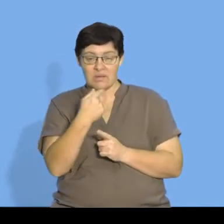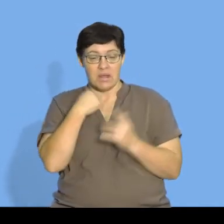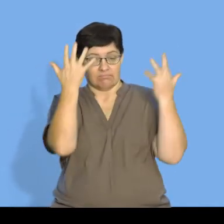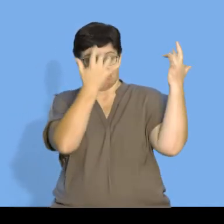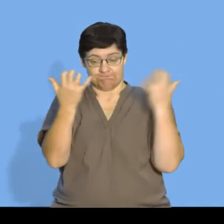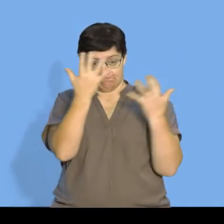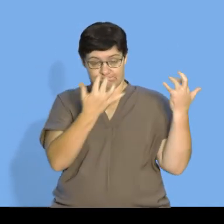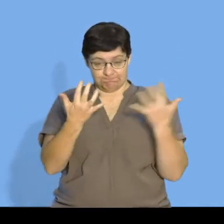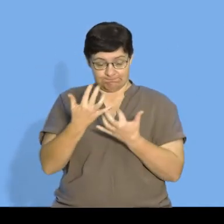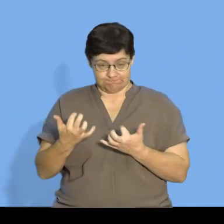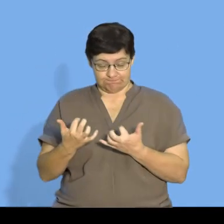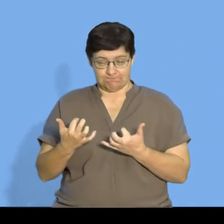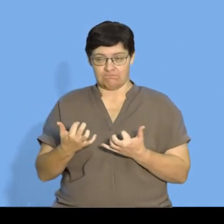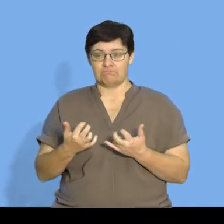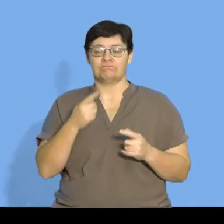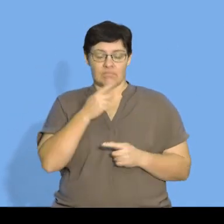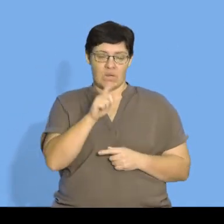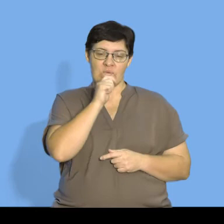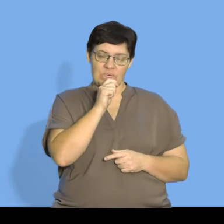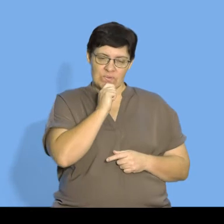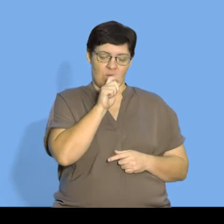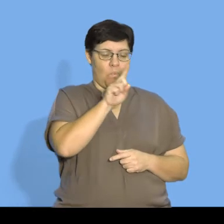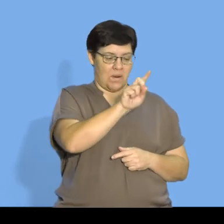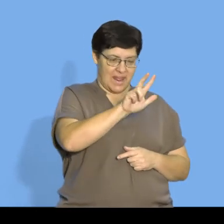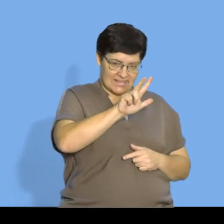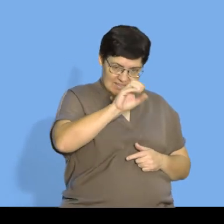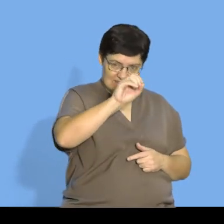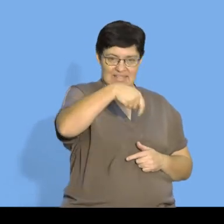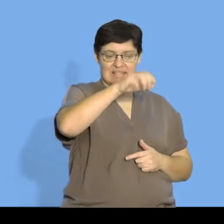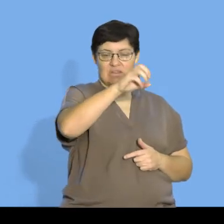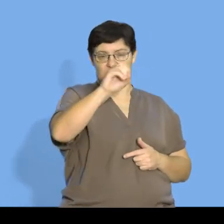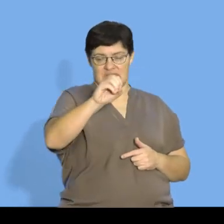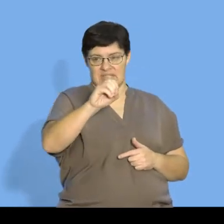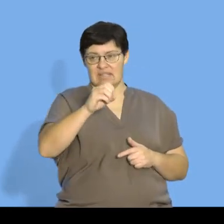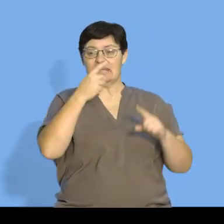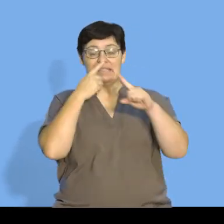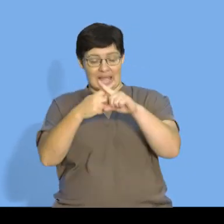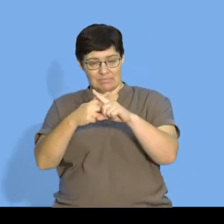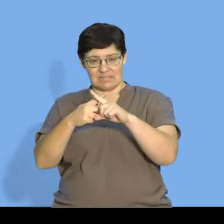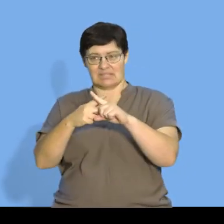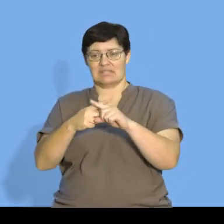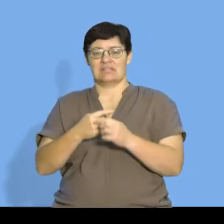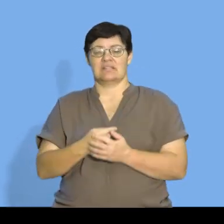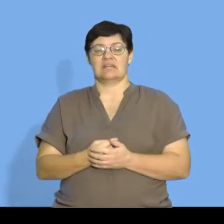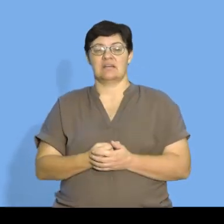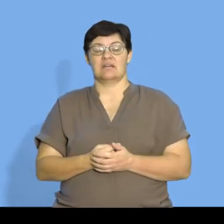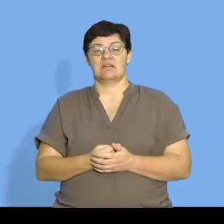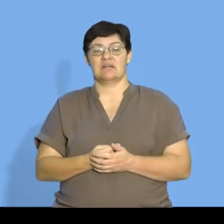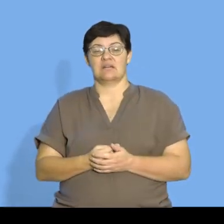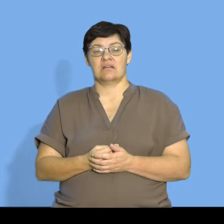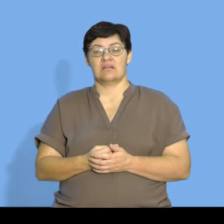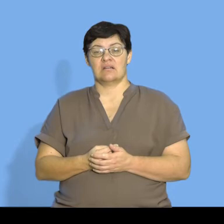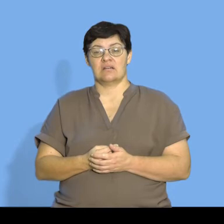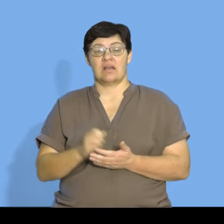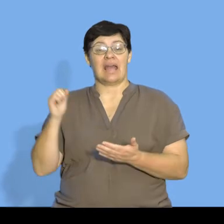you're working out, you calculate using the 180,000 rand, and you, because you